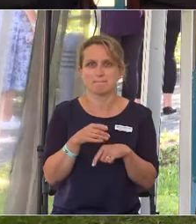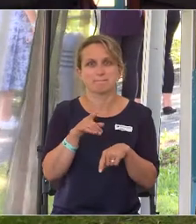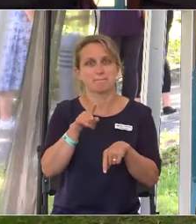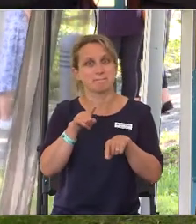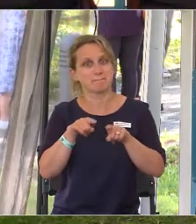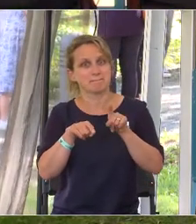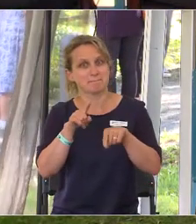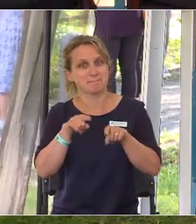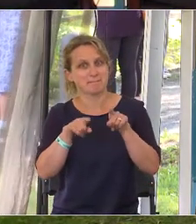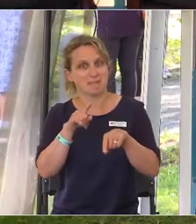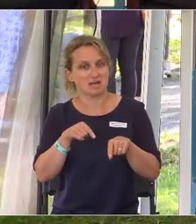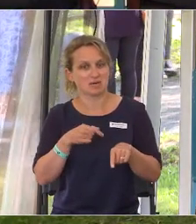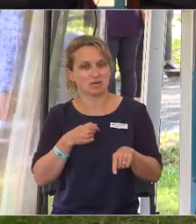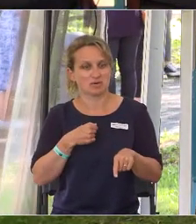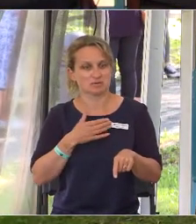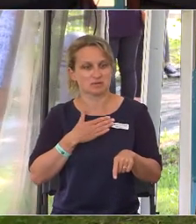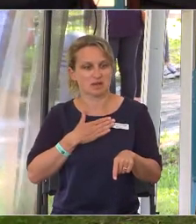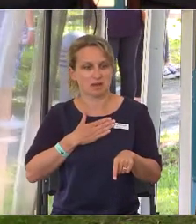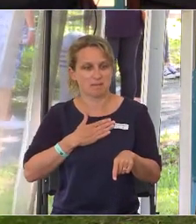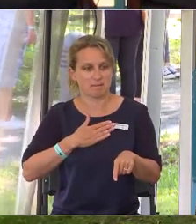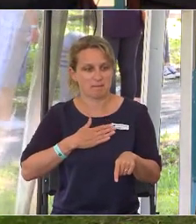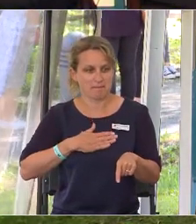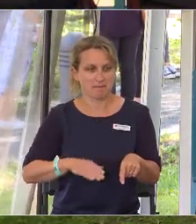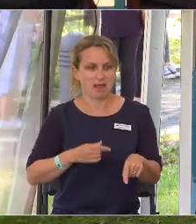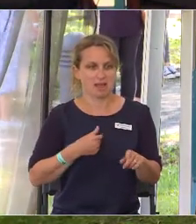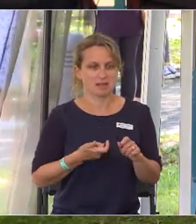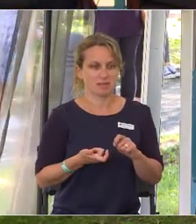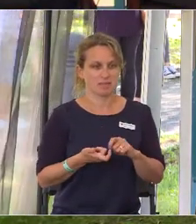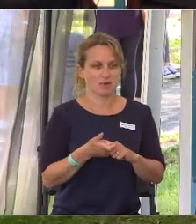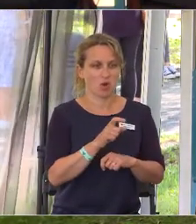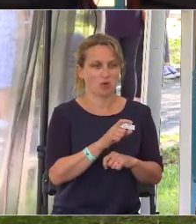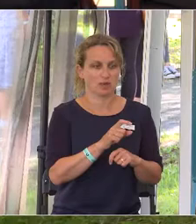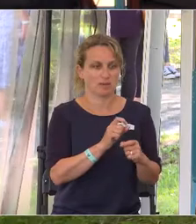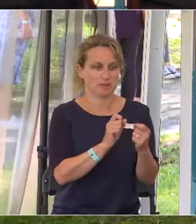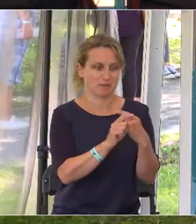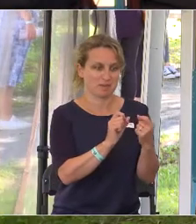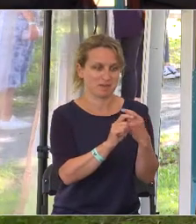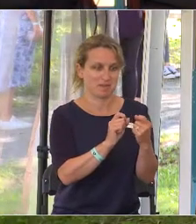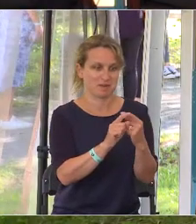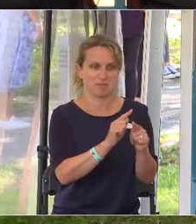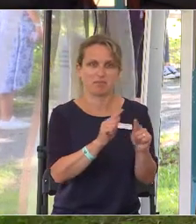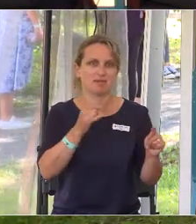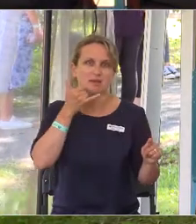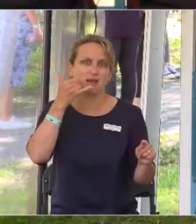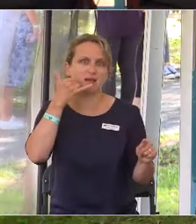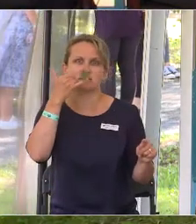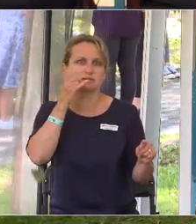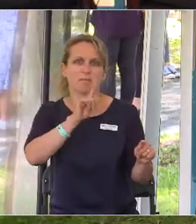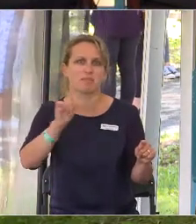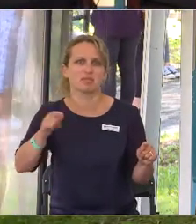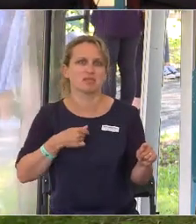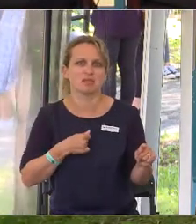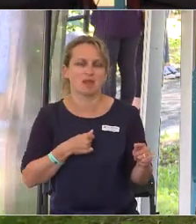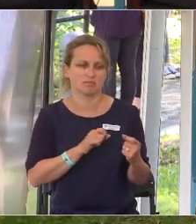to chatting and writing, not that much to communicate each other. So you don't see